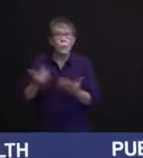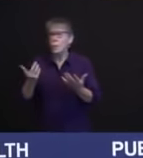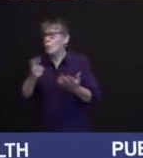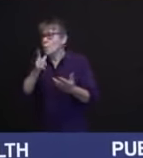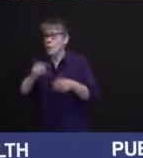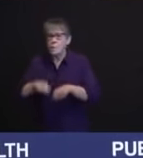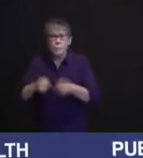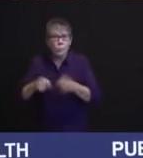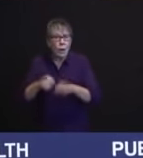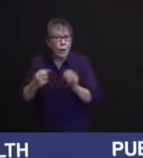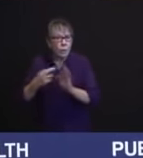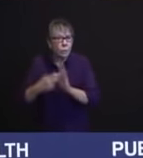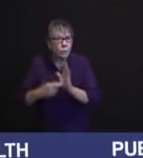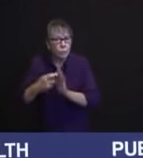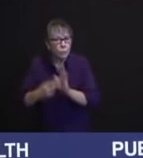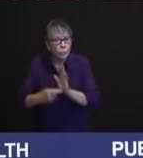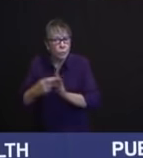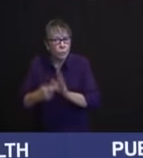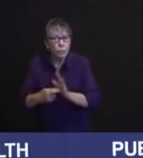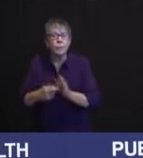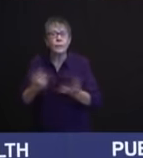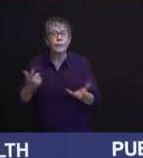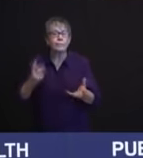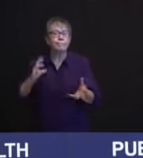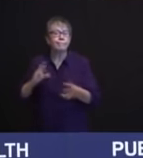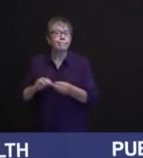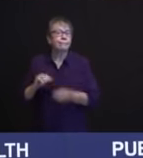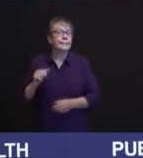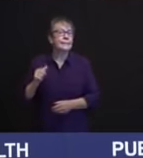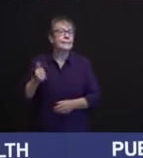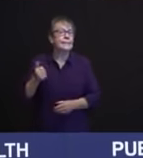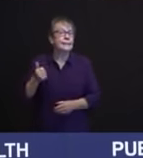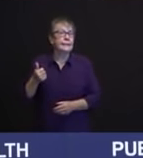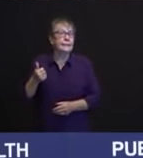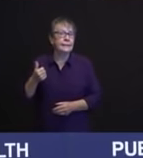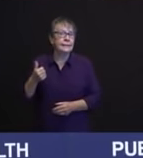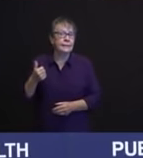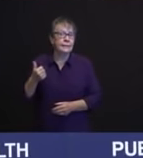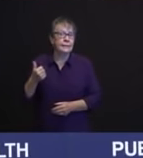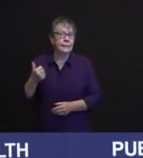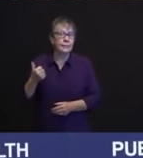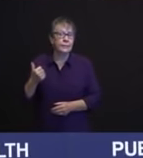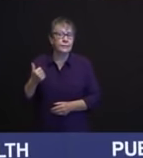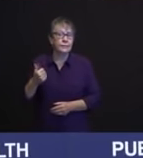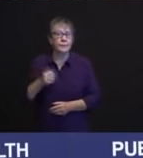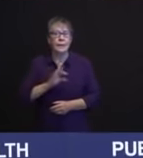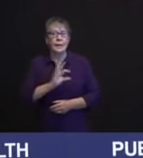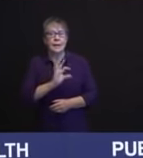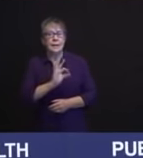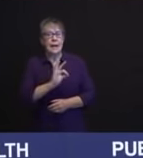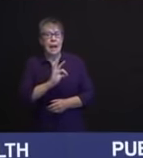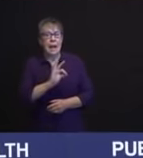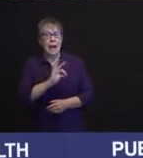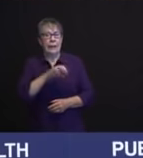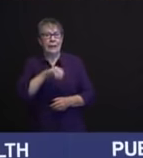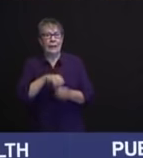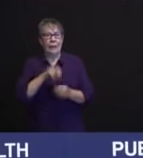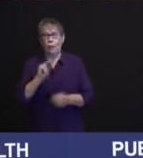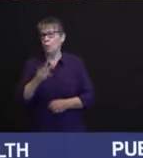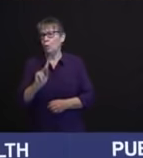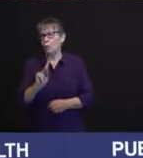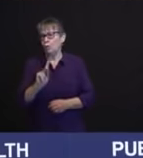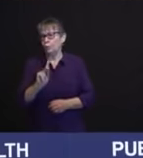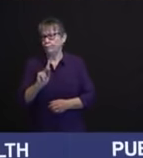Tuesday, we've had 10 EO violations cited. 9 of those were by the Newark Police Department in establishments